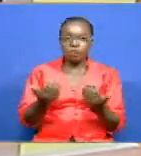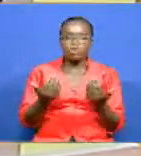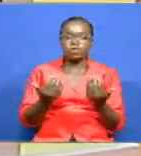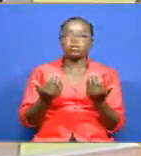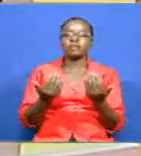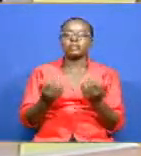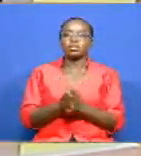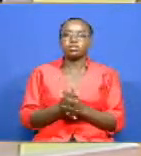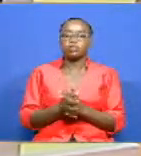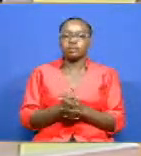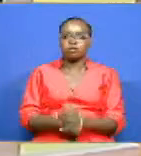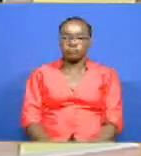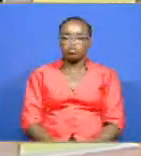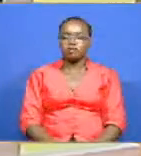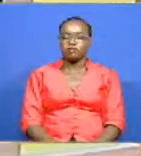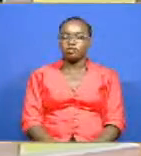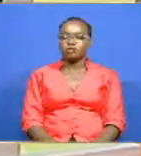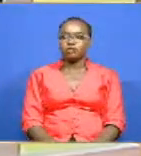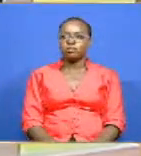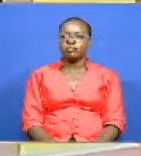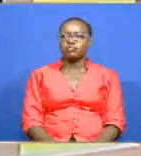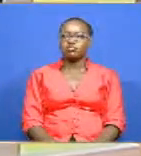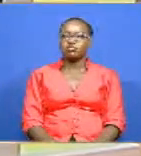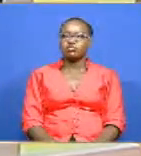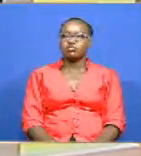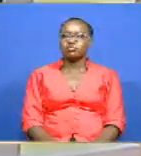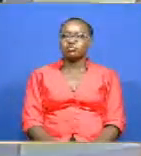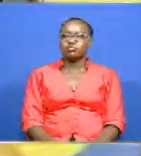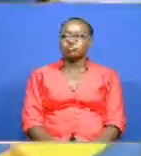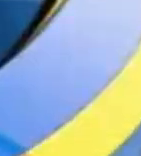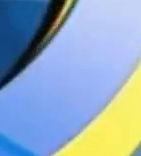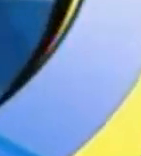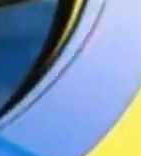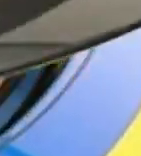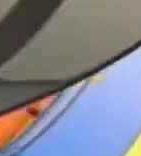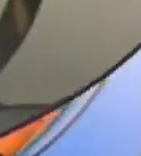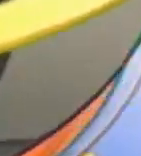One News Hour. Let's take that breather, but we will be back in just a bit.